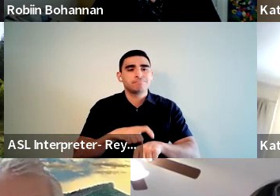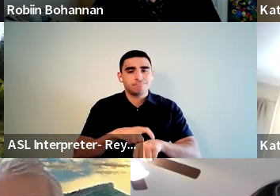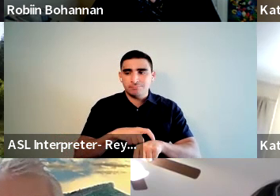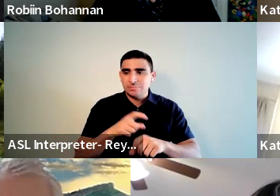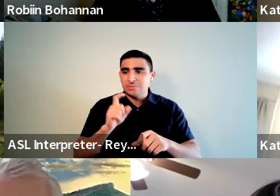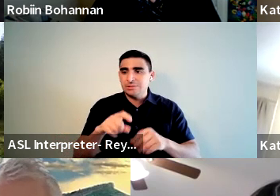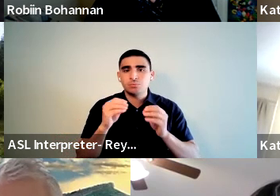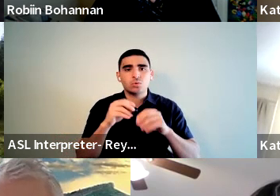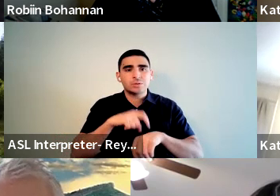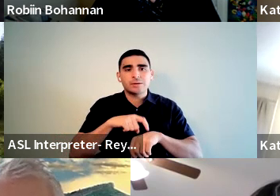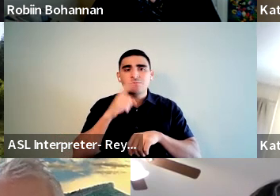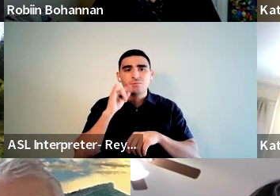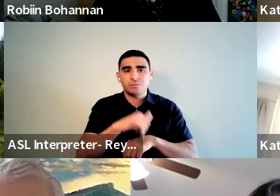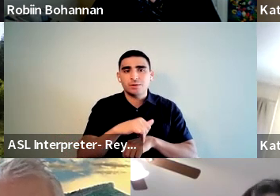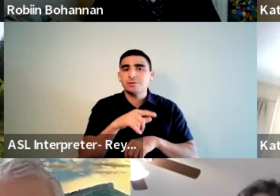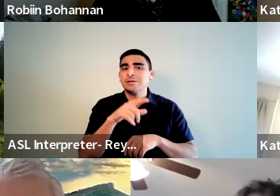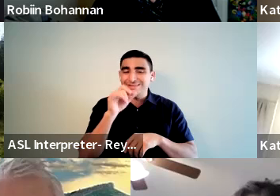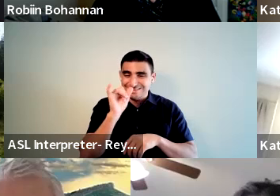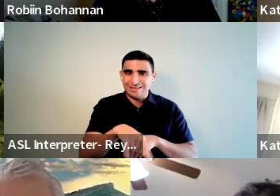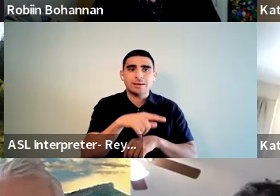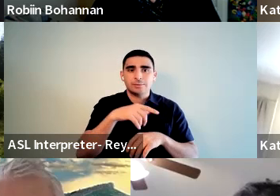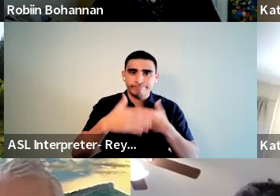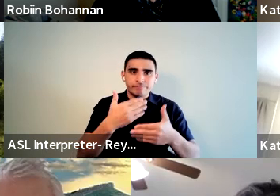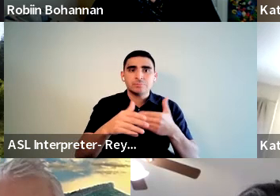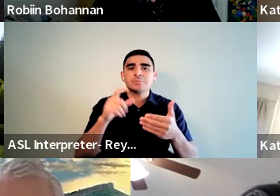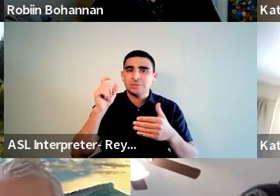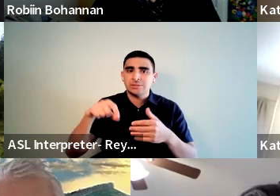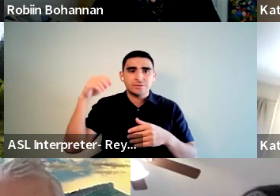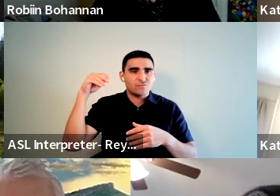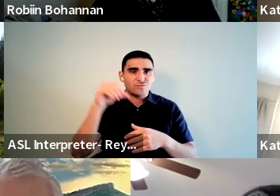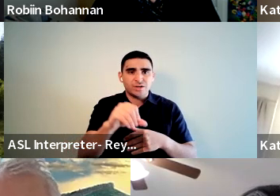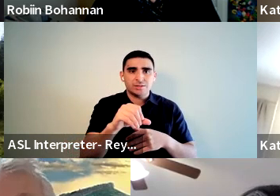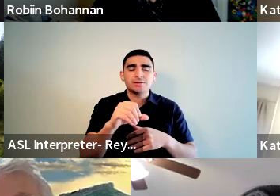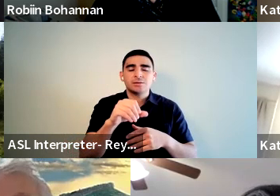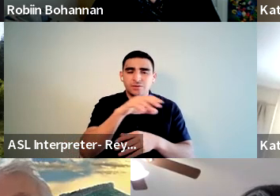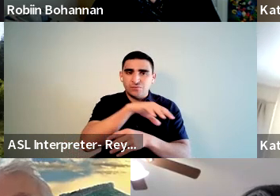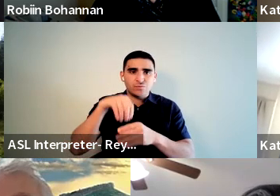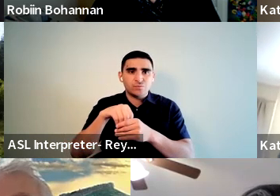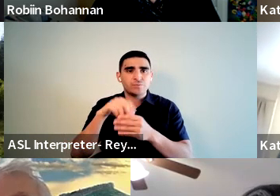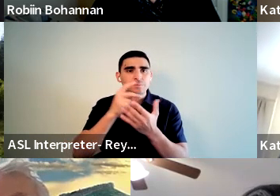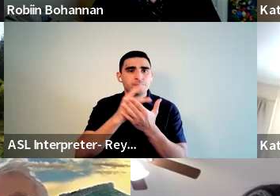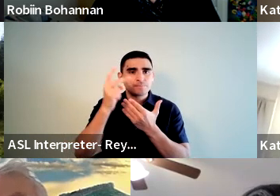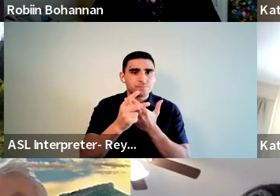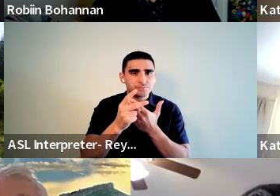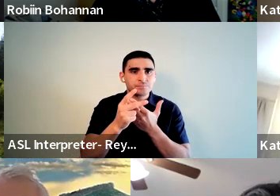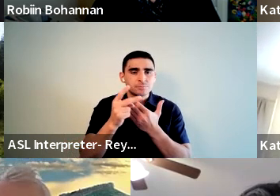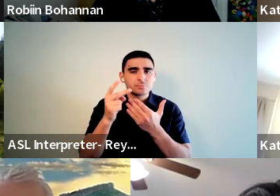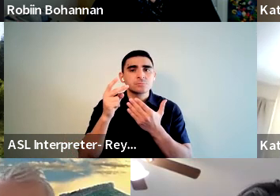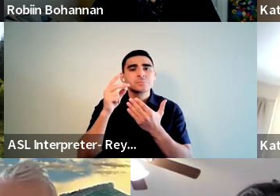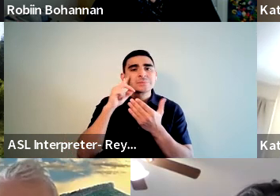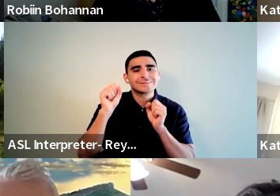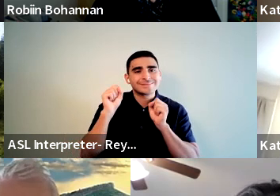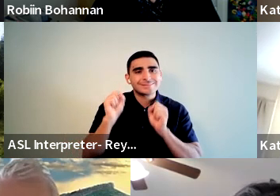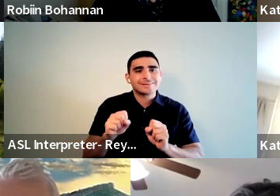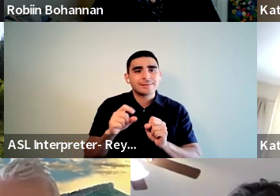that needs to be funded. That needs to be part of the programs in order to, again,